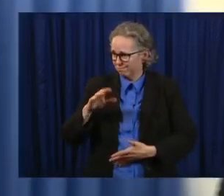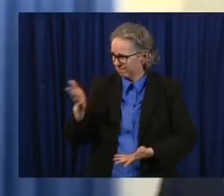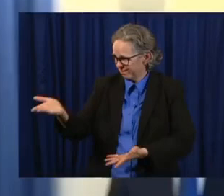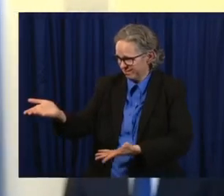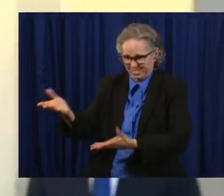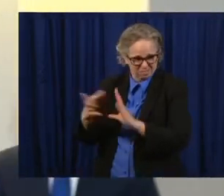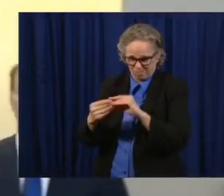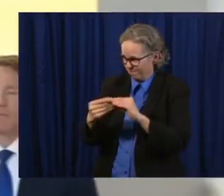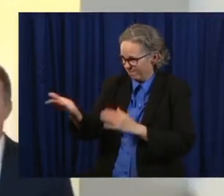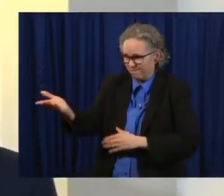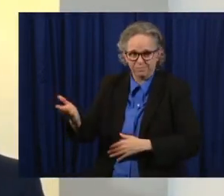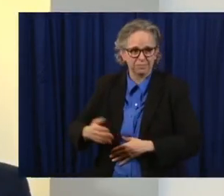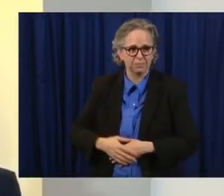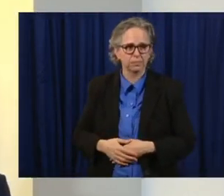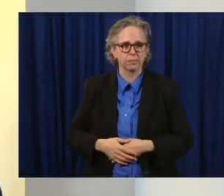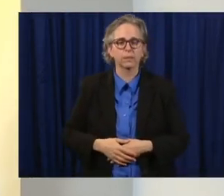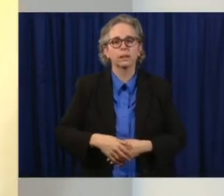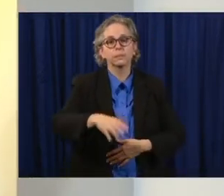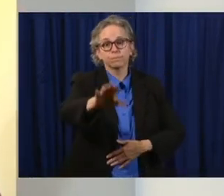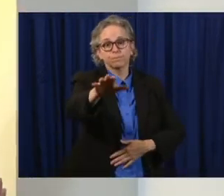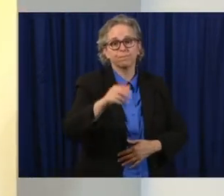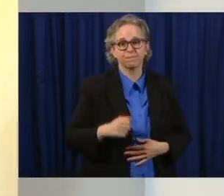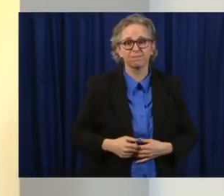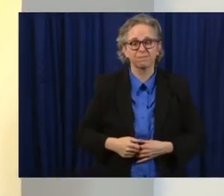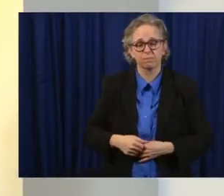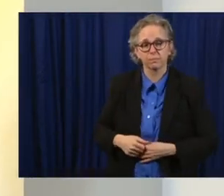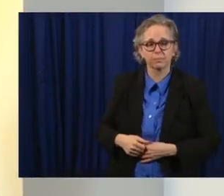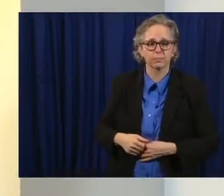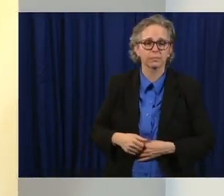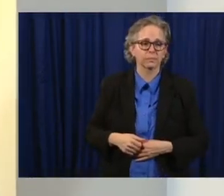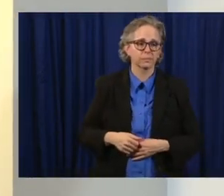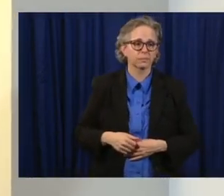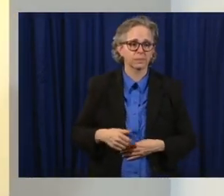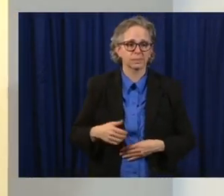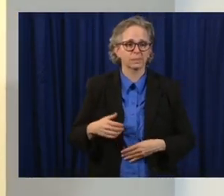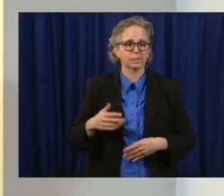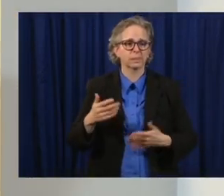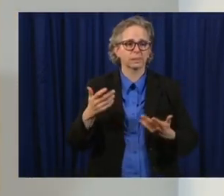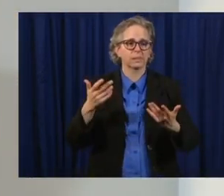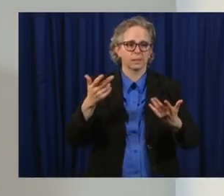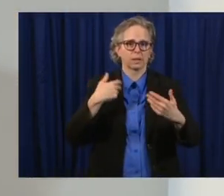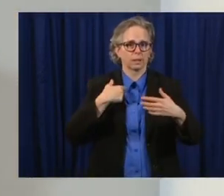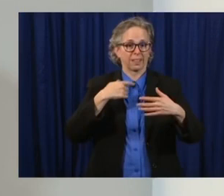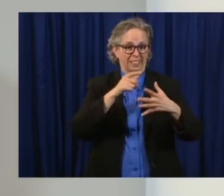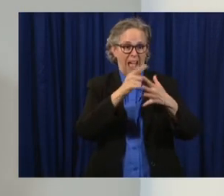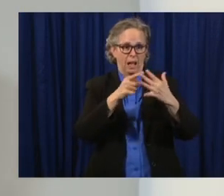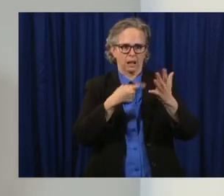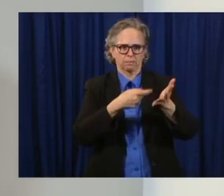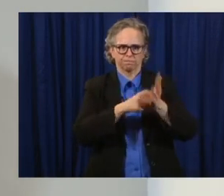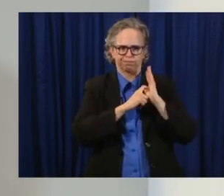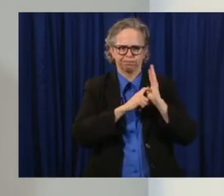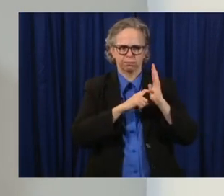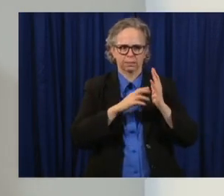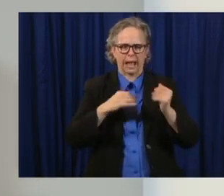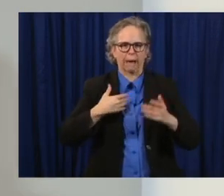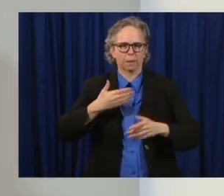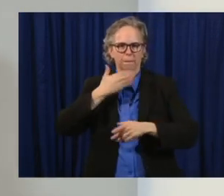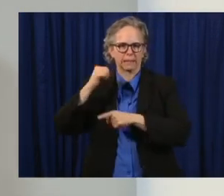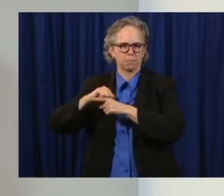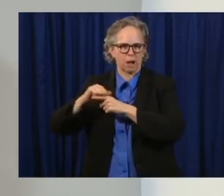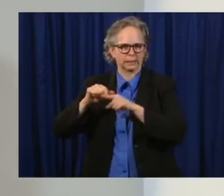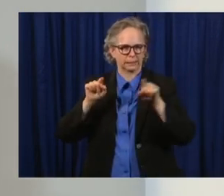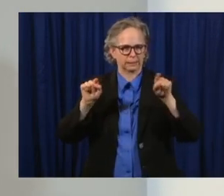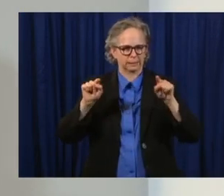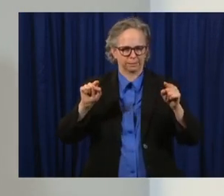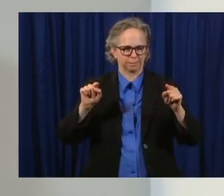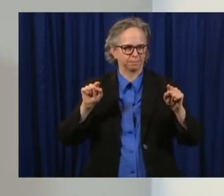Well, most of the things, we have mandated things and we have best practices. Best practices are things that, for example,